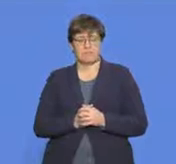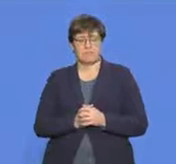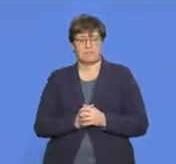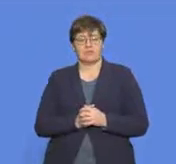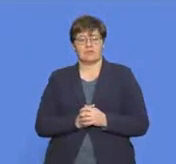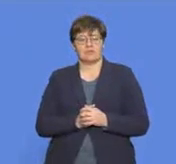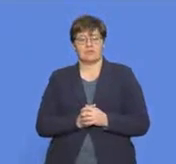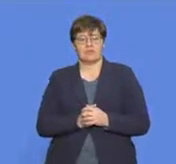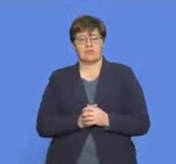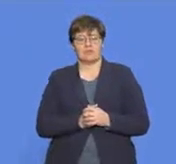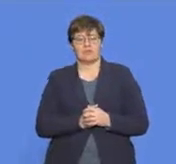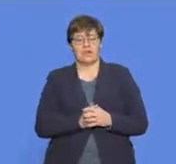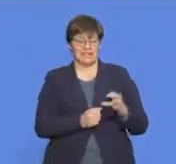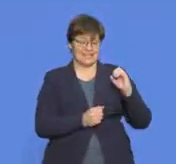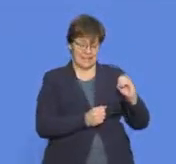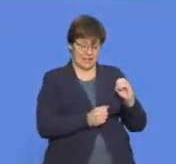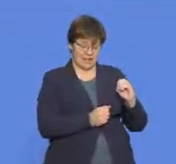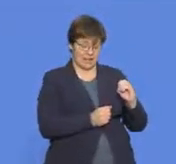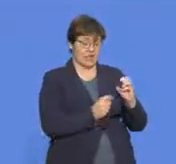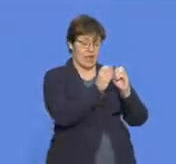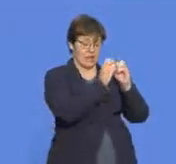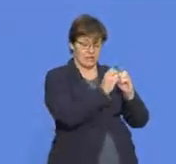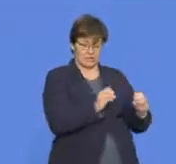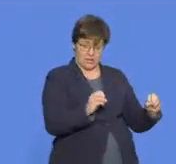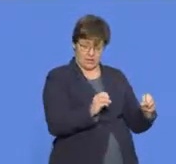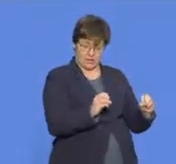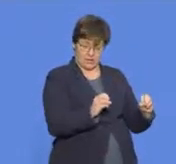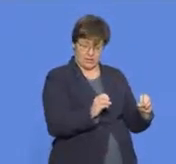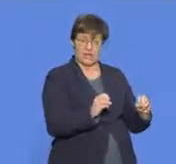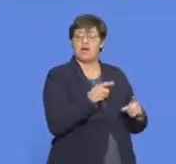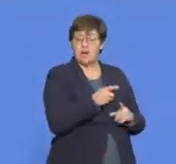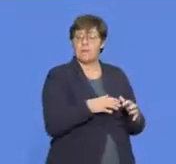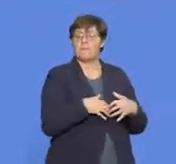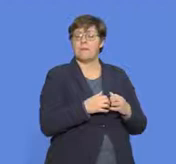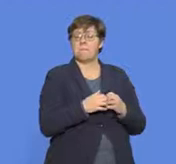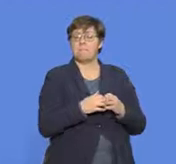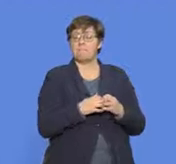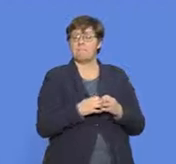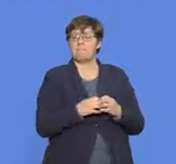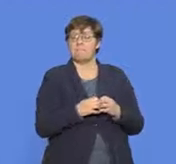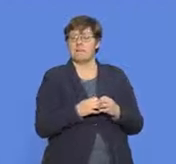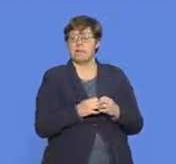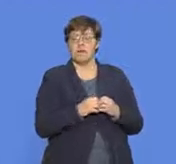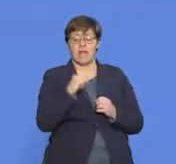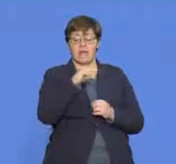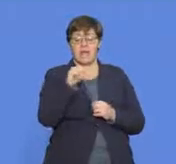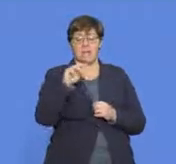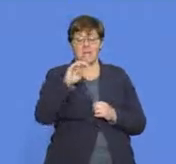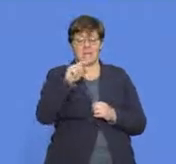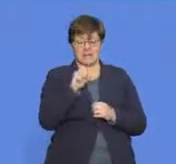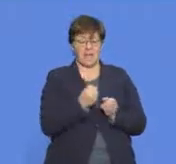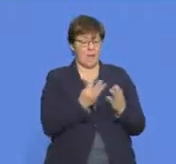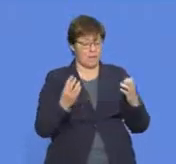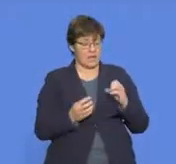have, when a cell undergoes meiosis, it's going to form 4 gametes.